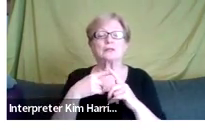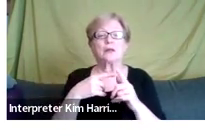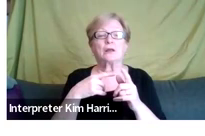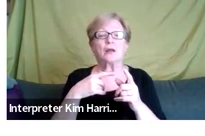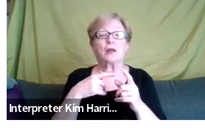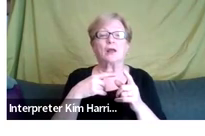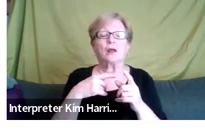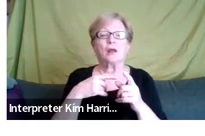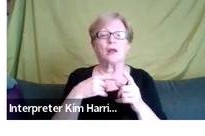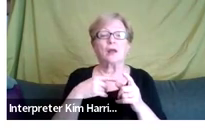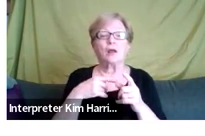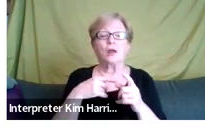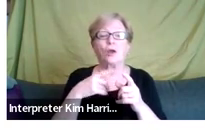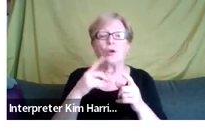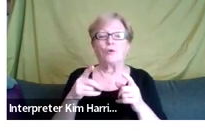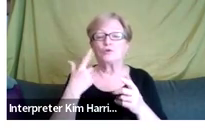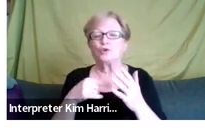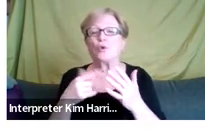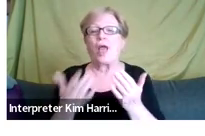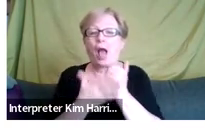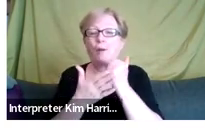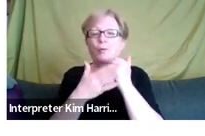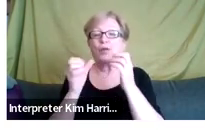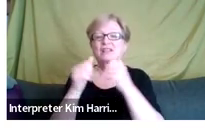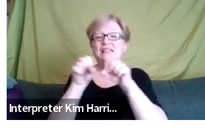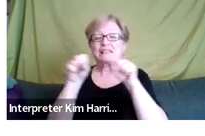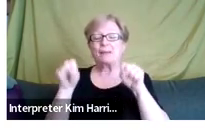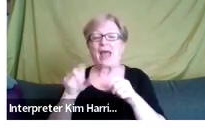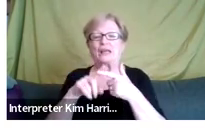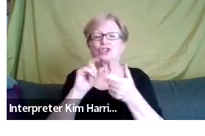to implement these systematic changes?